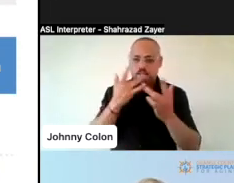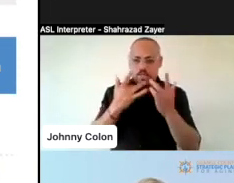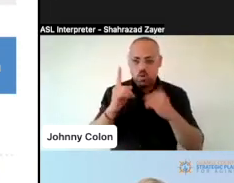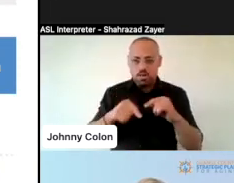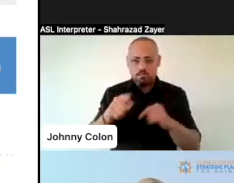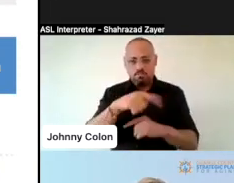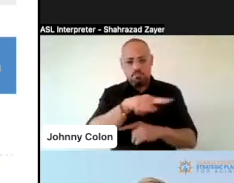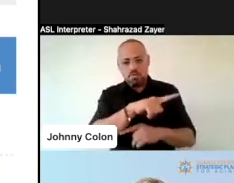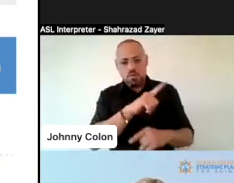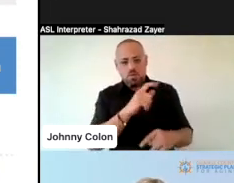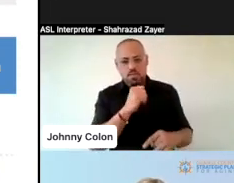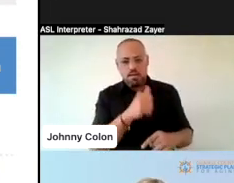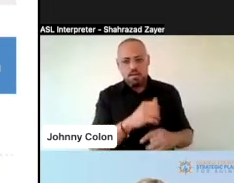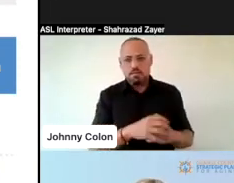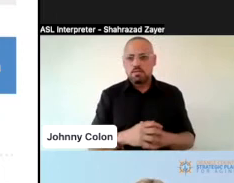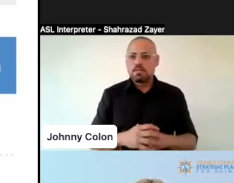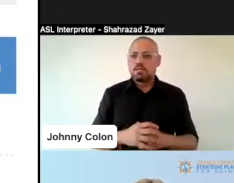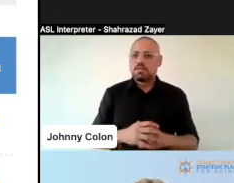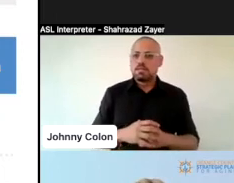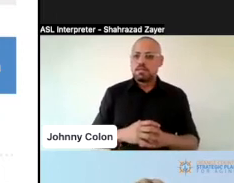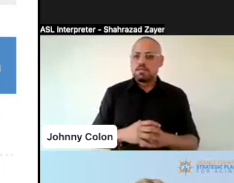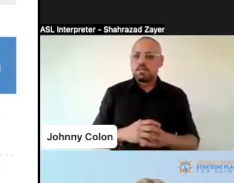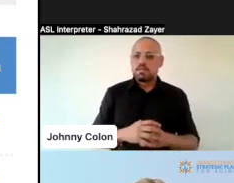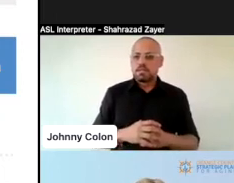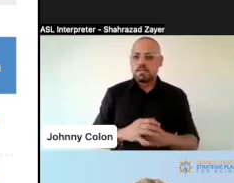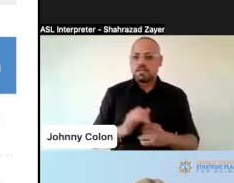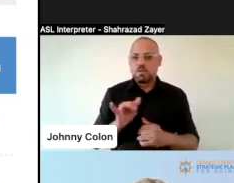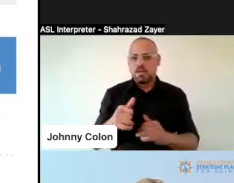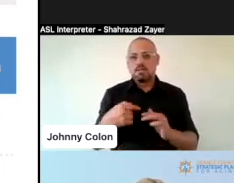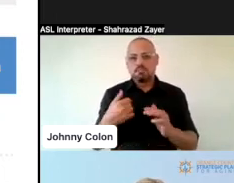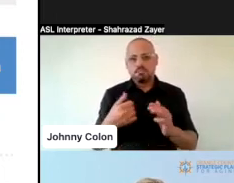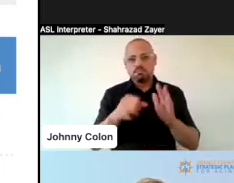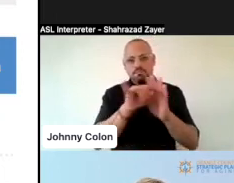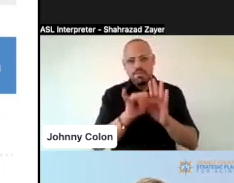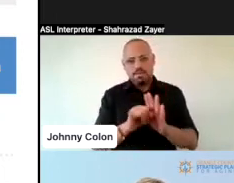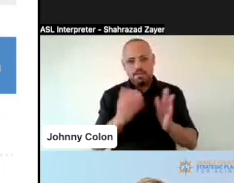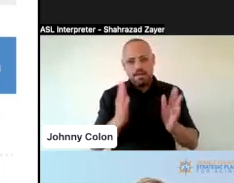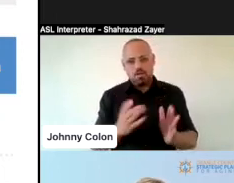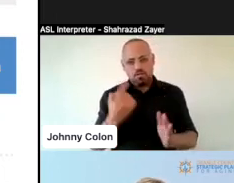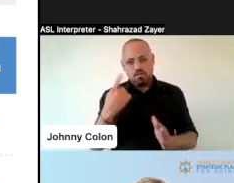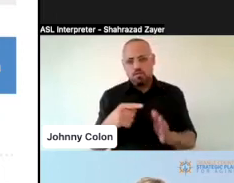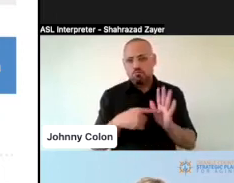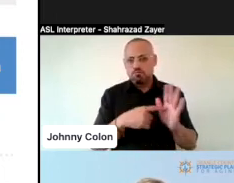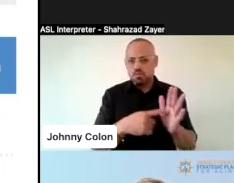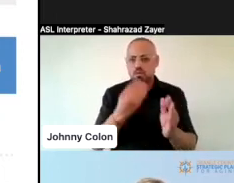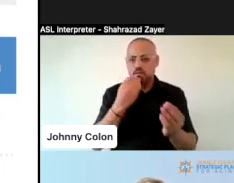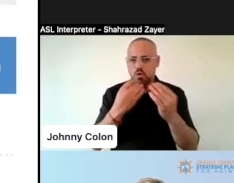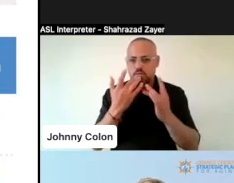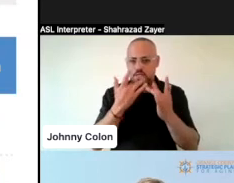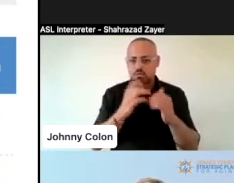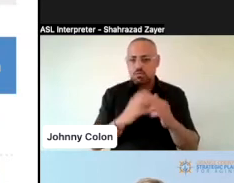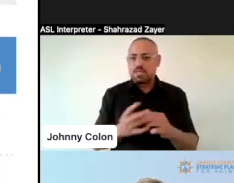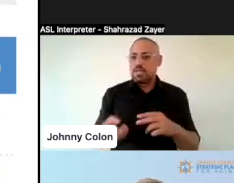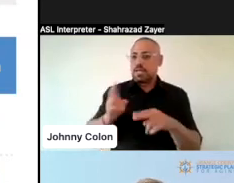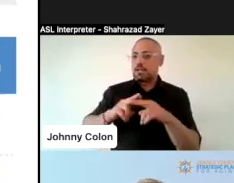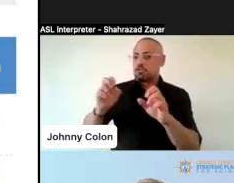do not. So that would be a leading indicator. And there is an increasing likelihood